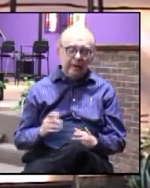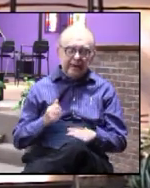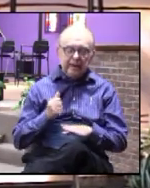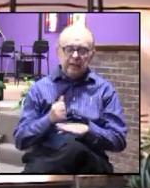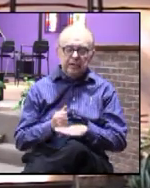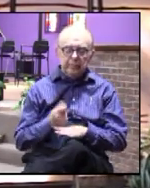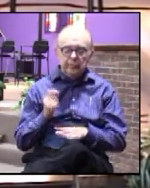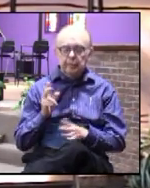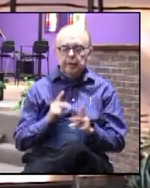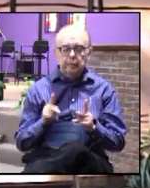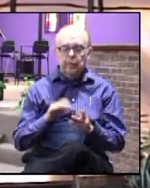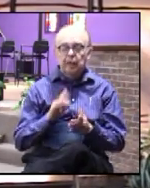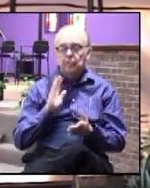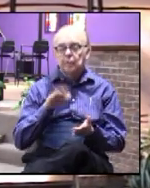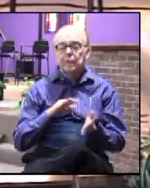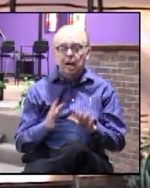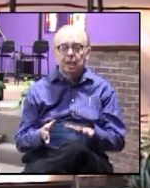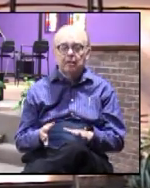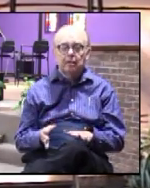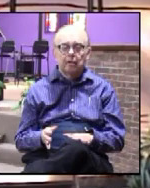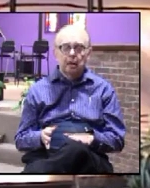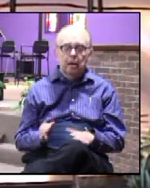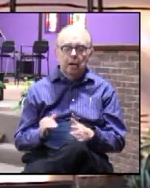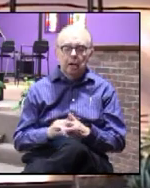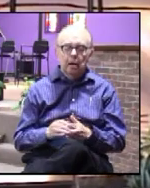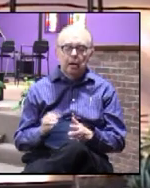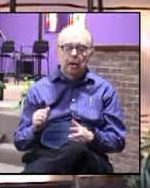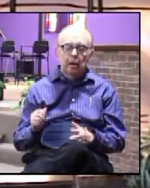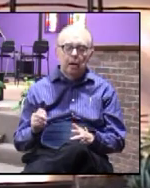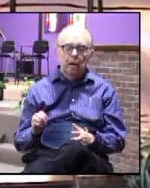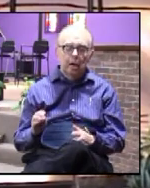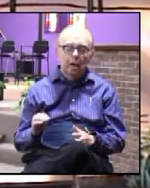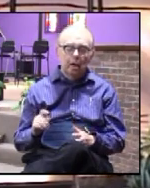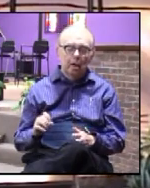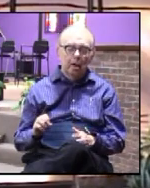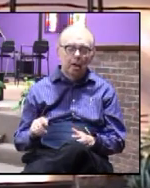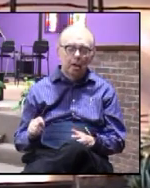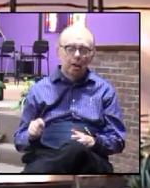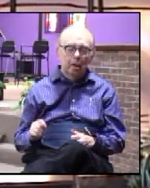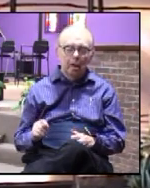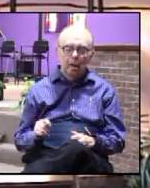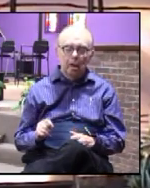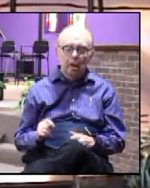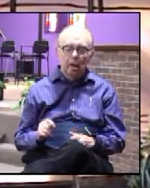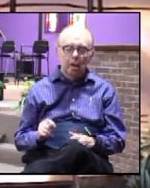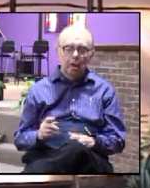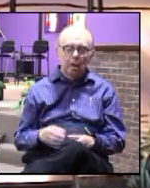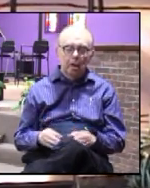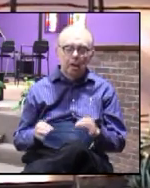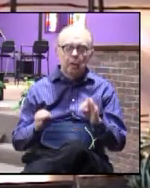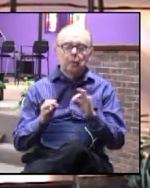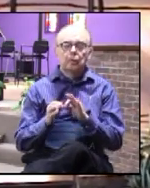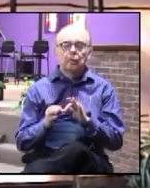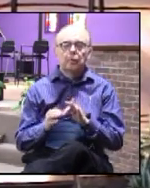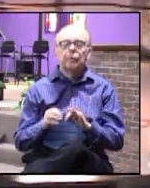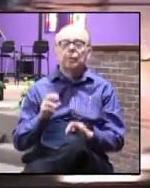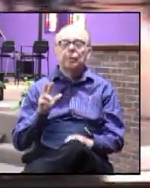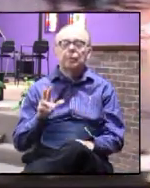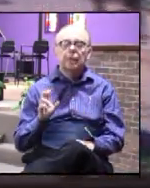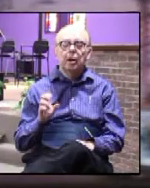to die. And this ointment was worth 300 pence.